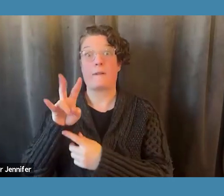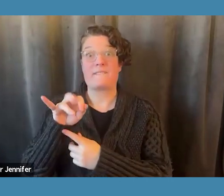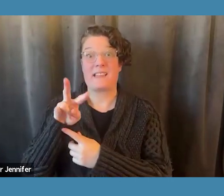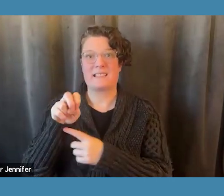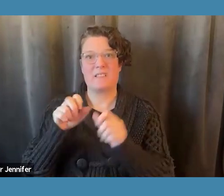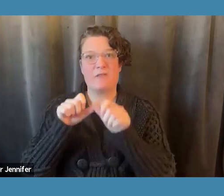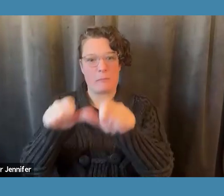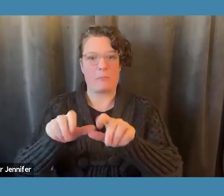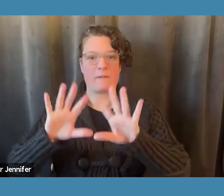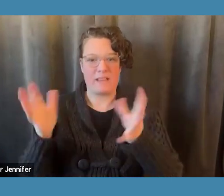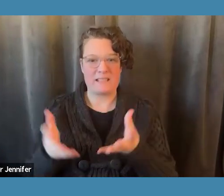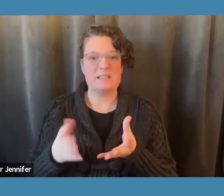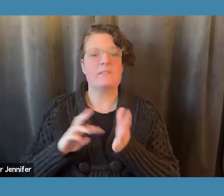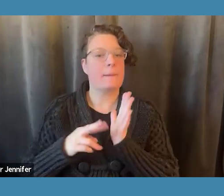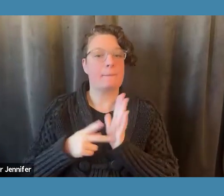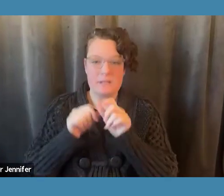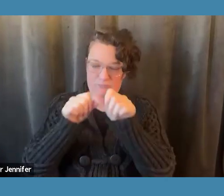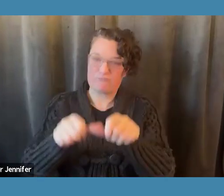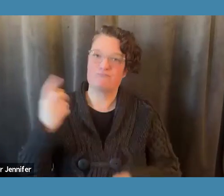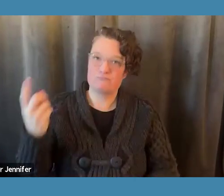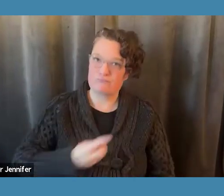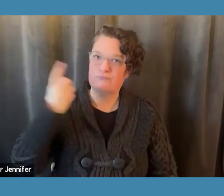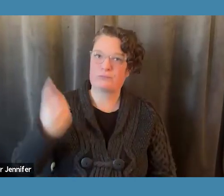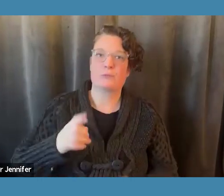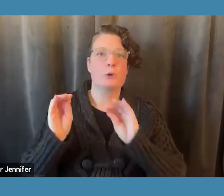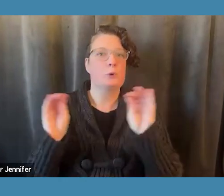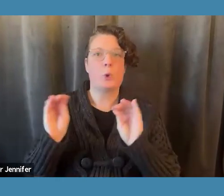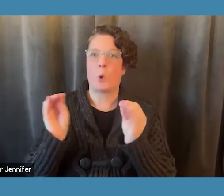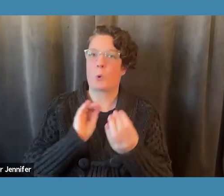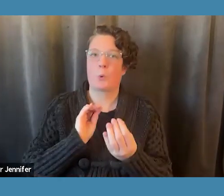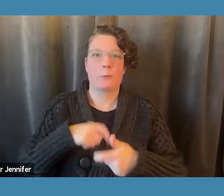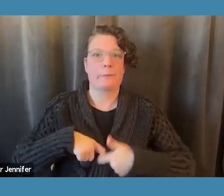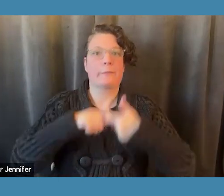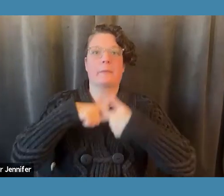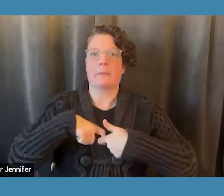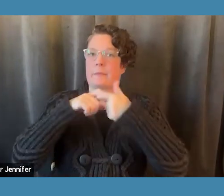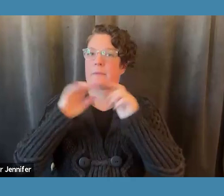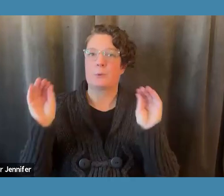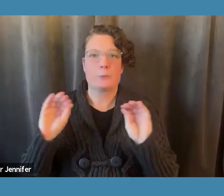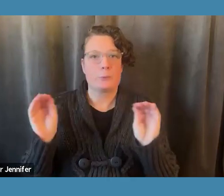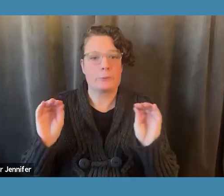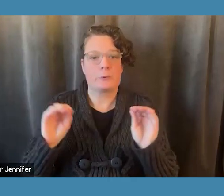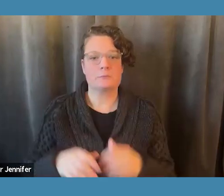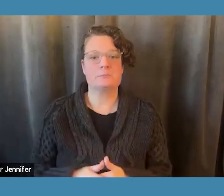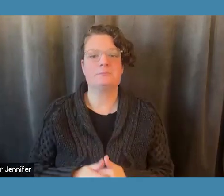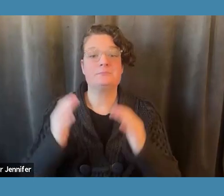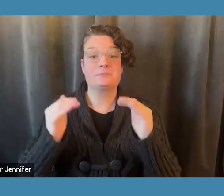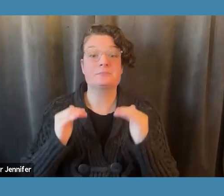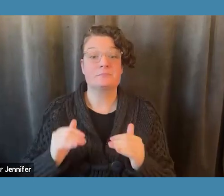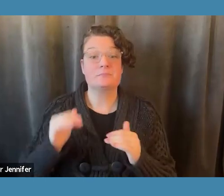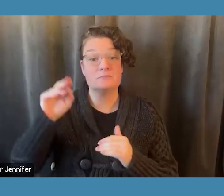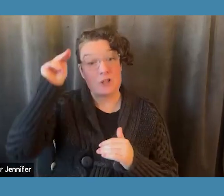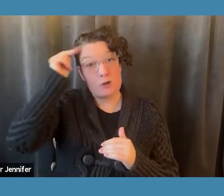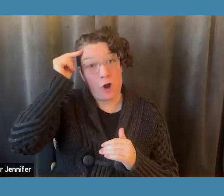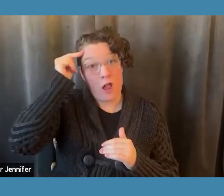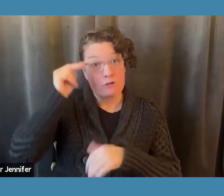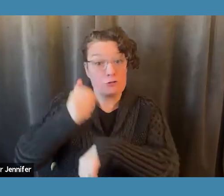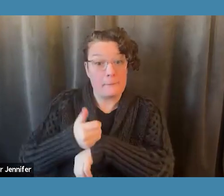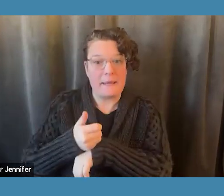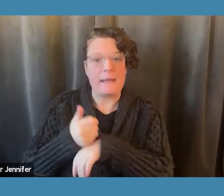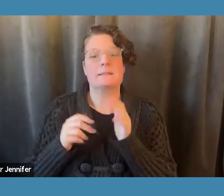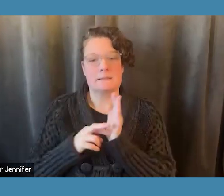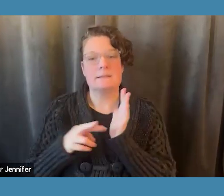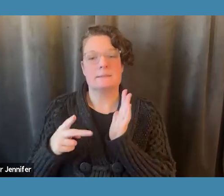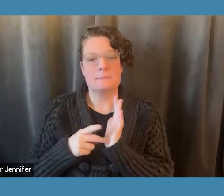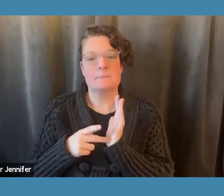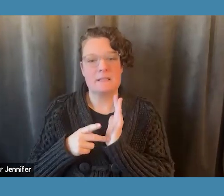the rule says pervasive means always, present, and without interruption. The statute says neurologically based, and the rule